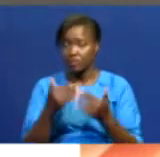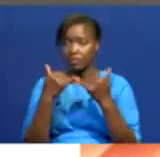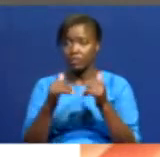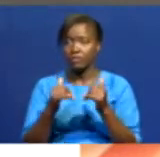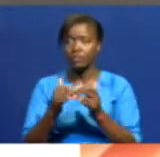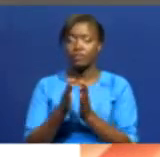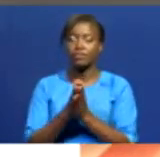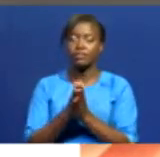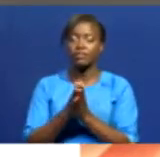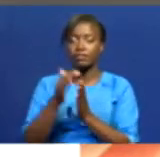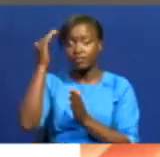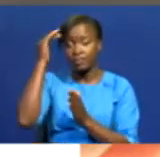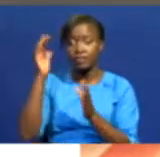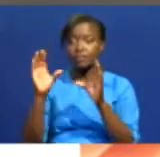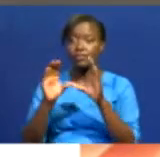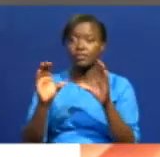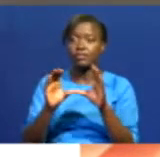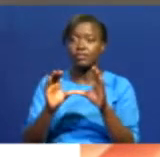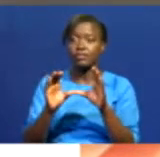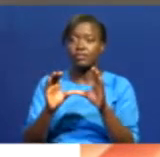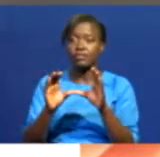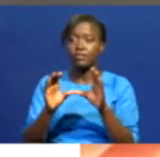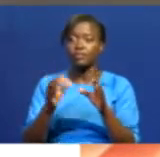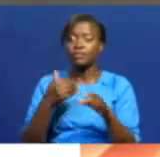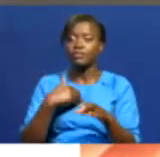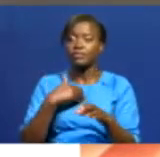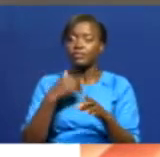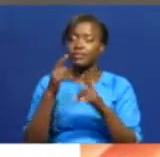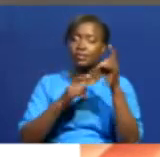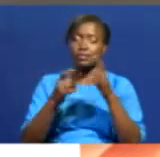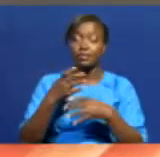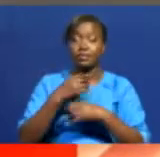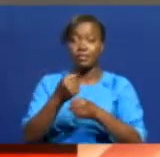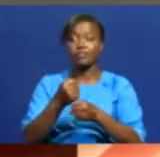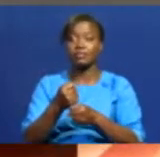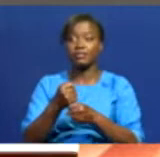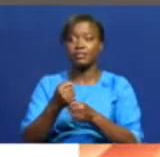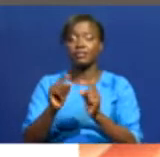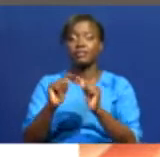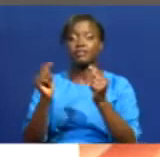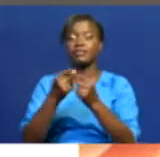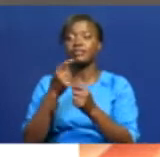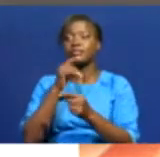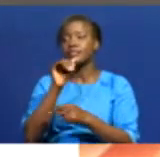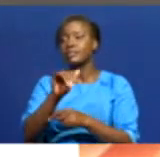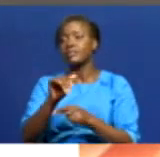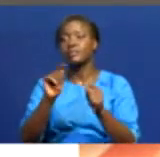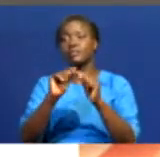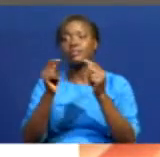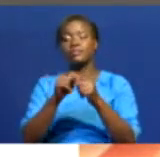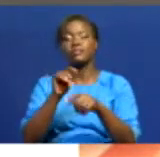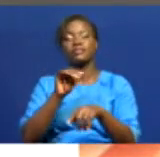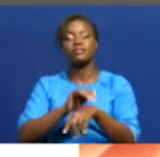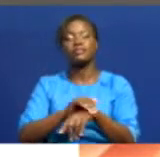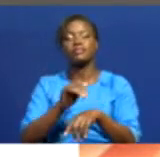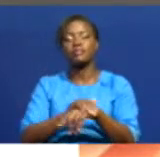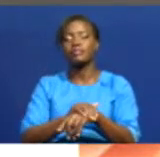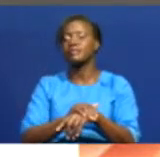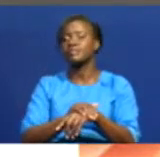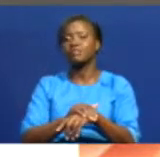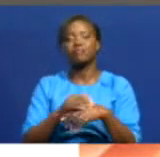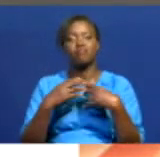Harambee Stars head coach Edgin Firat has expressed confidence in his squad, saying the team is in good shape ahead of